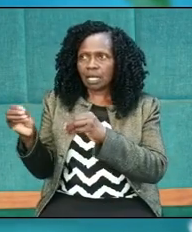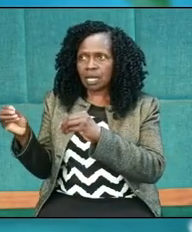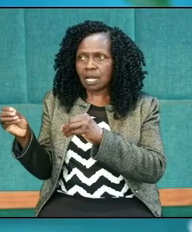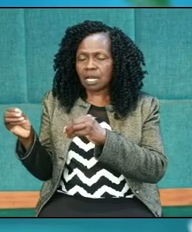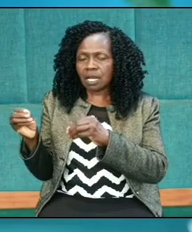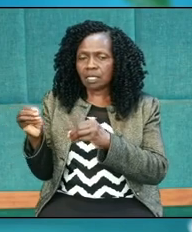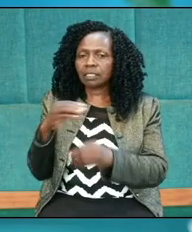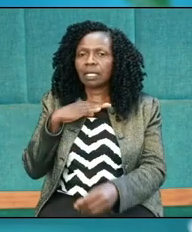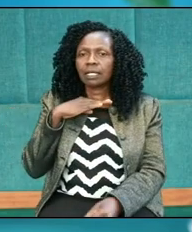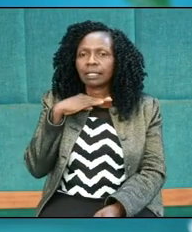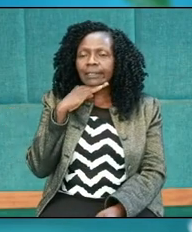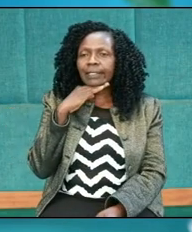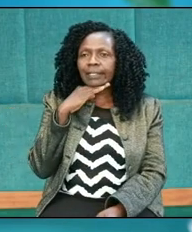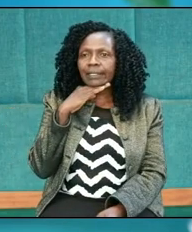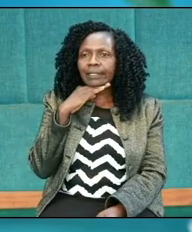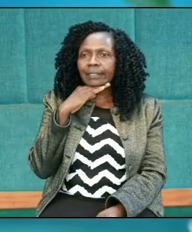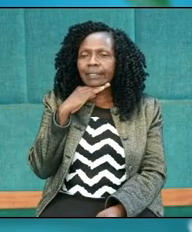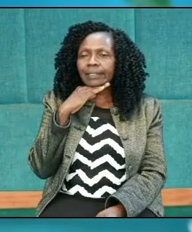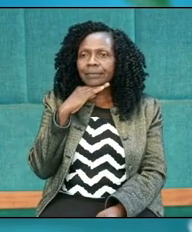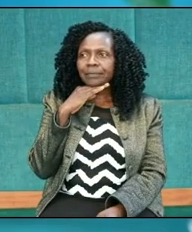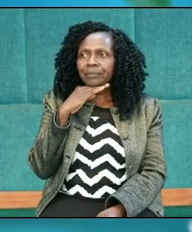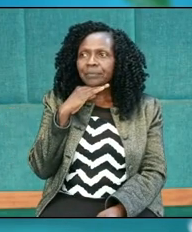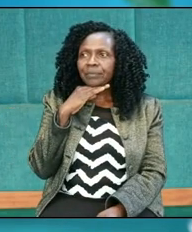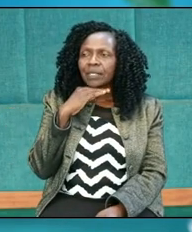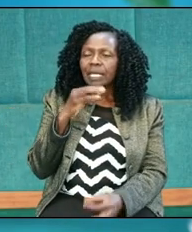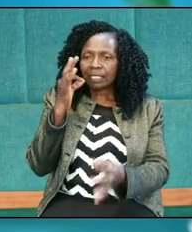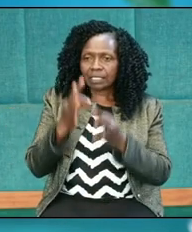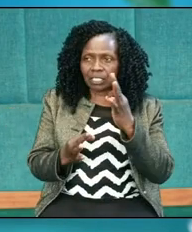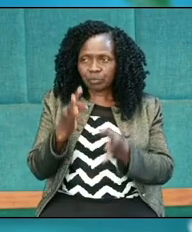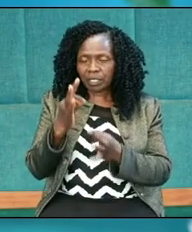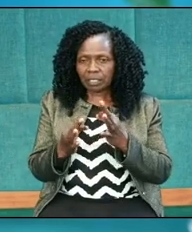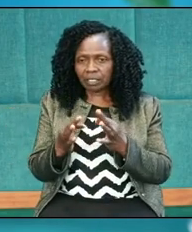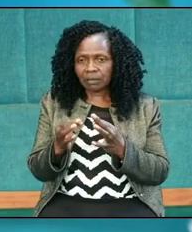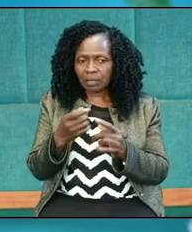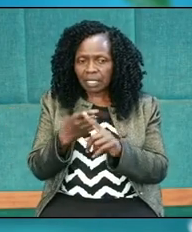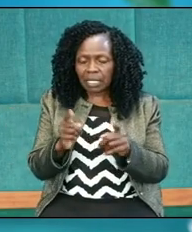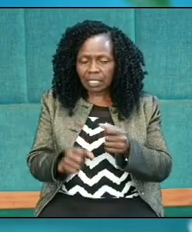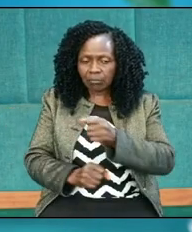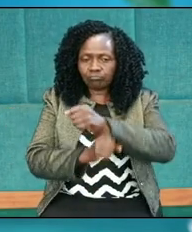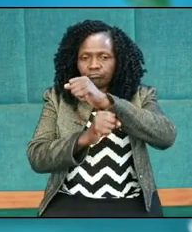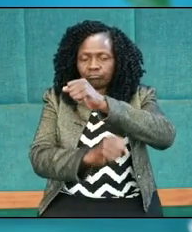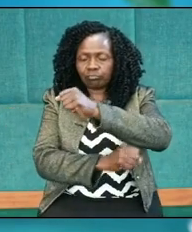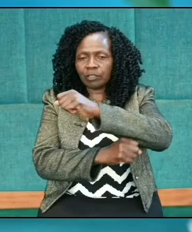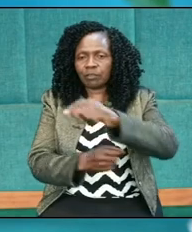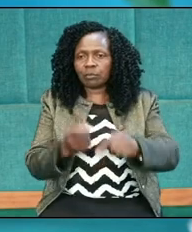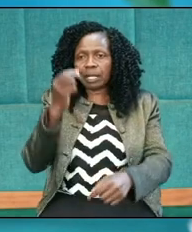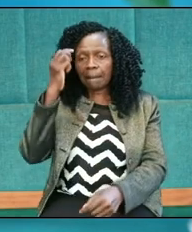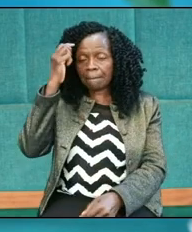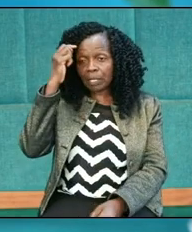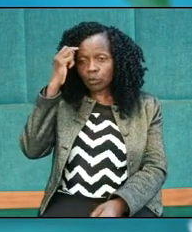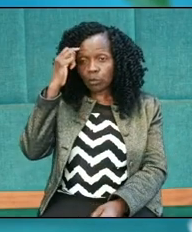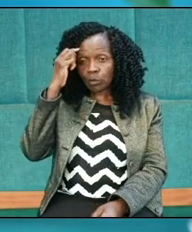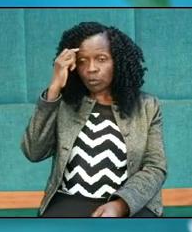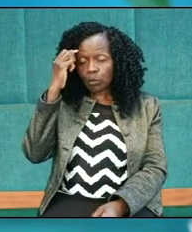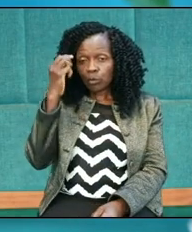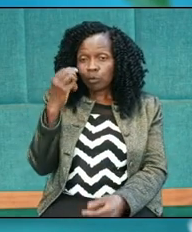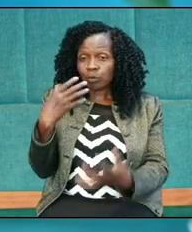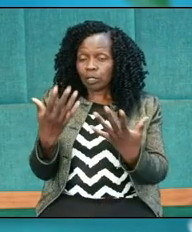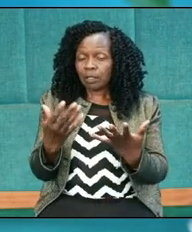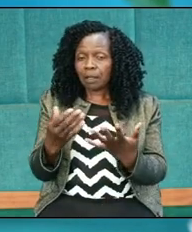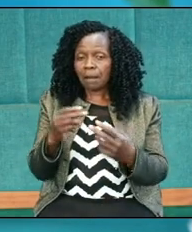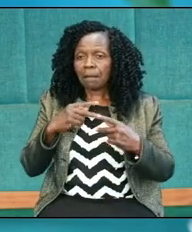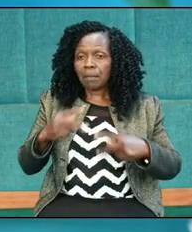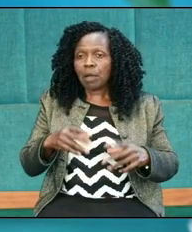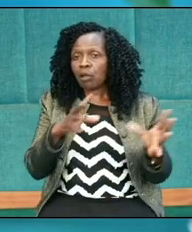death sentence. And unless there is a lot of support from the mental aspect, people are going to